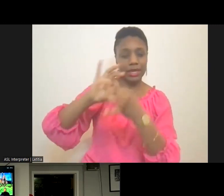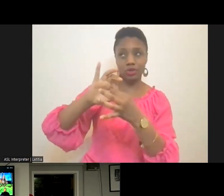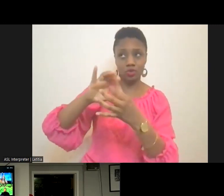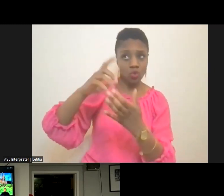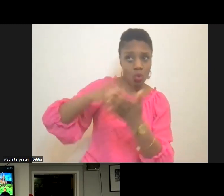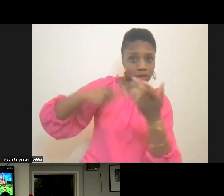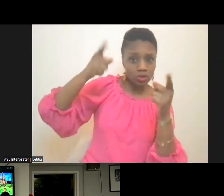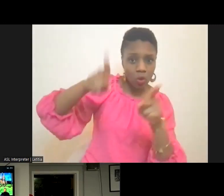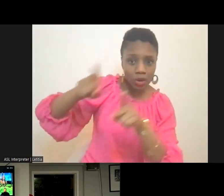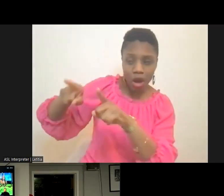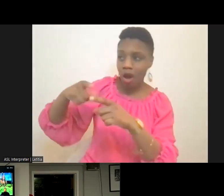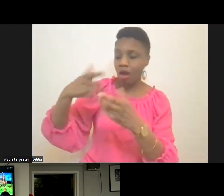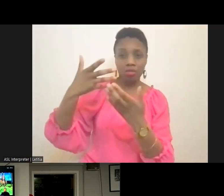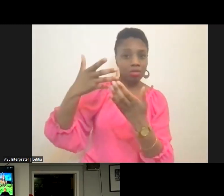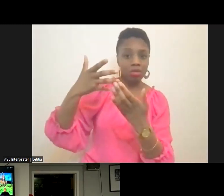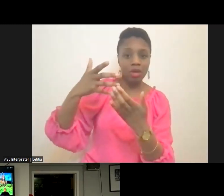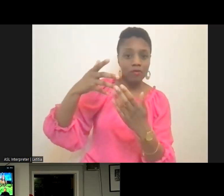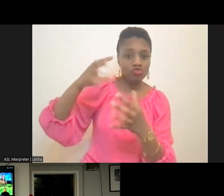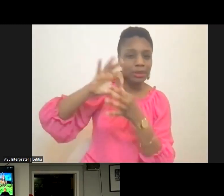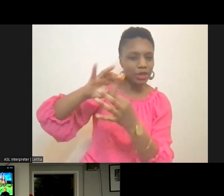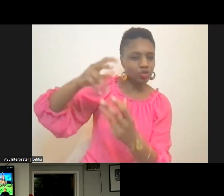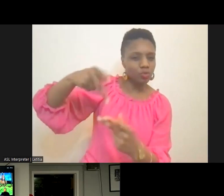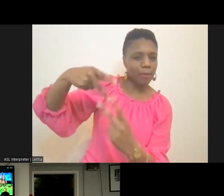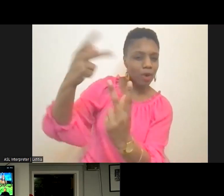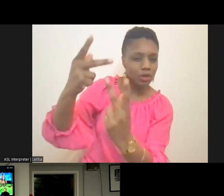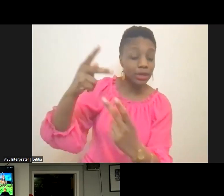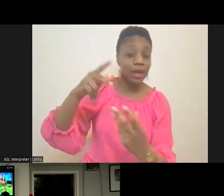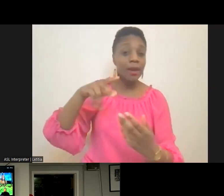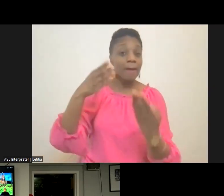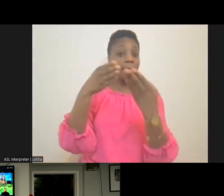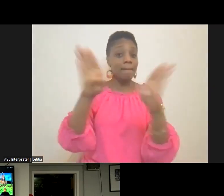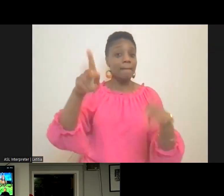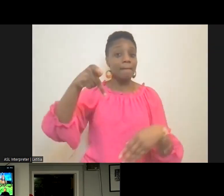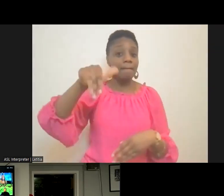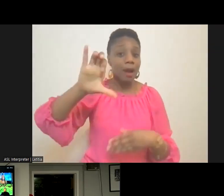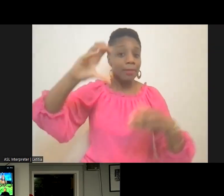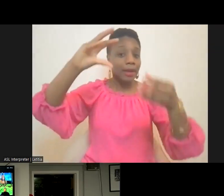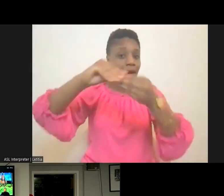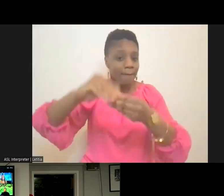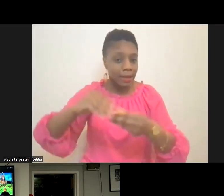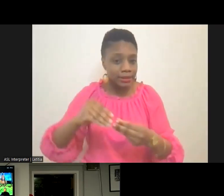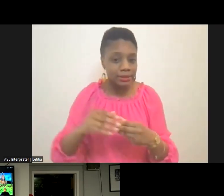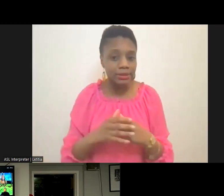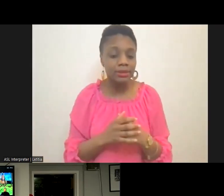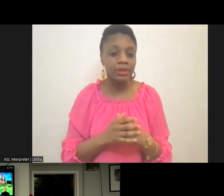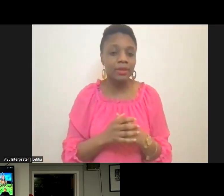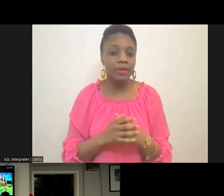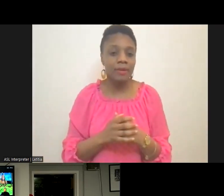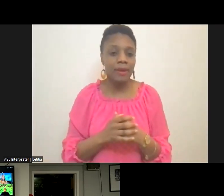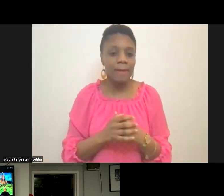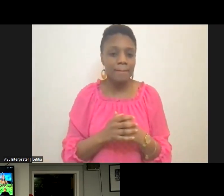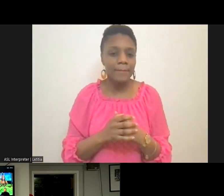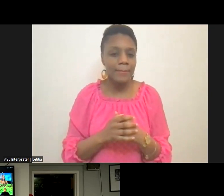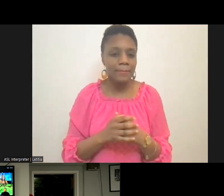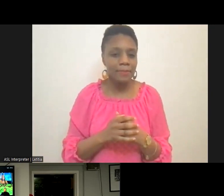those, to what extent ours or other public comments were taken into account. I don't know, I feel like